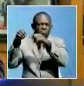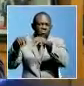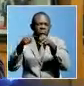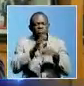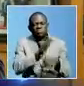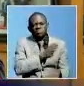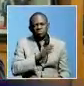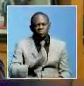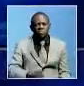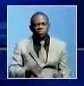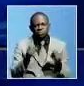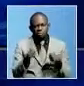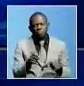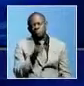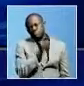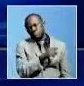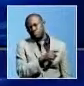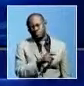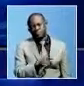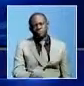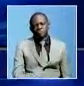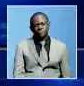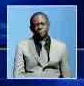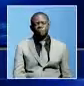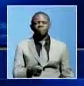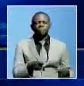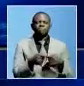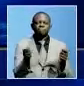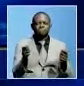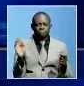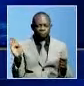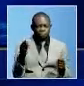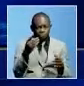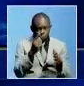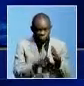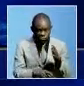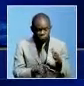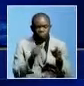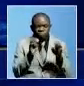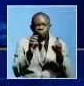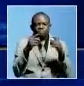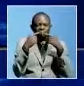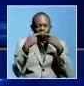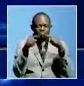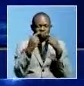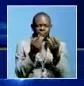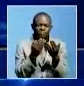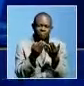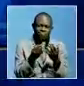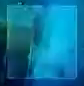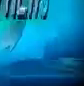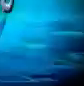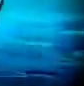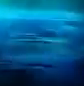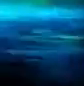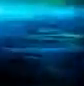now. We'll take a break. On the other side, we have education news. Stay tuned.